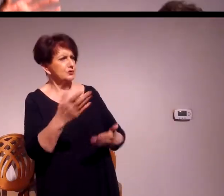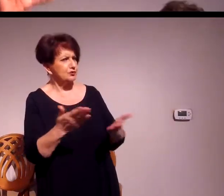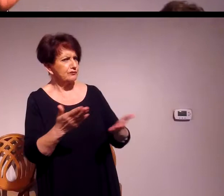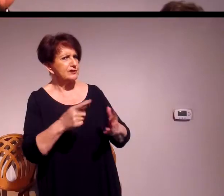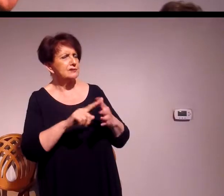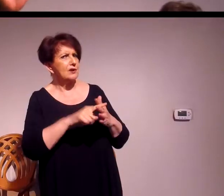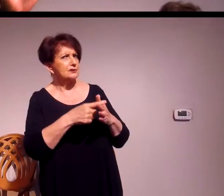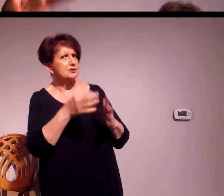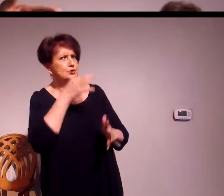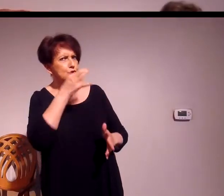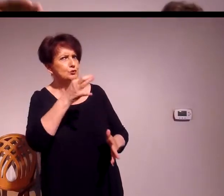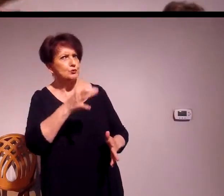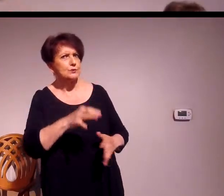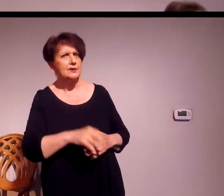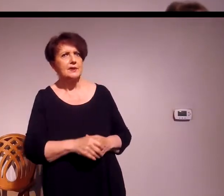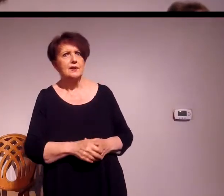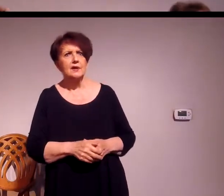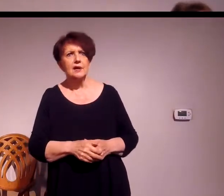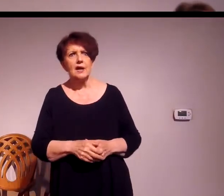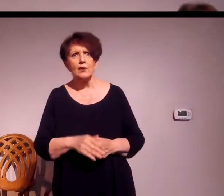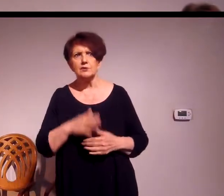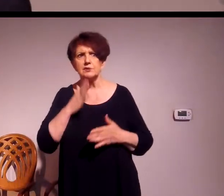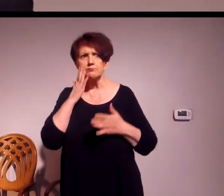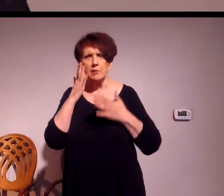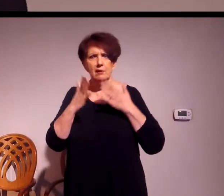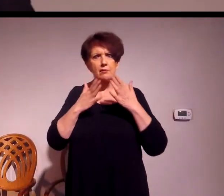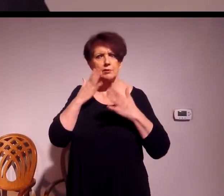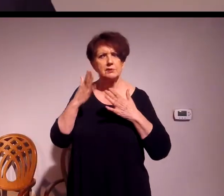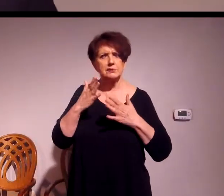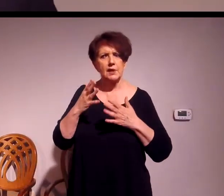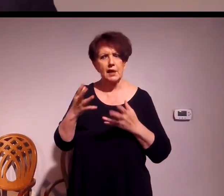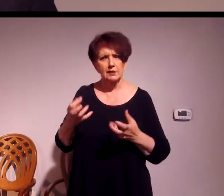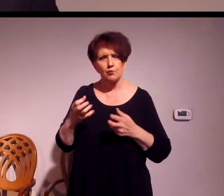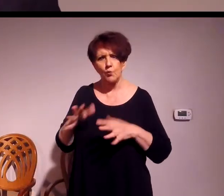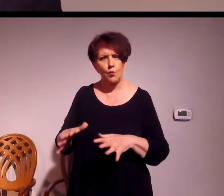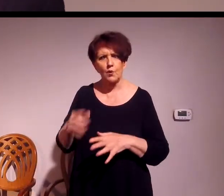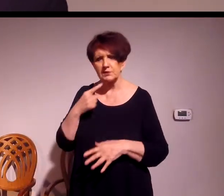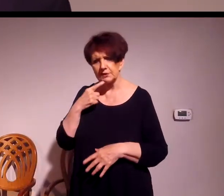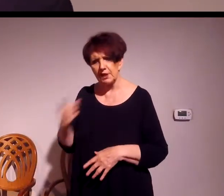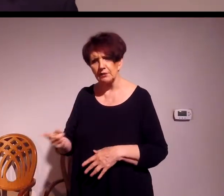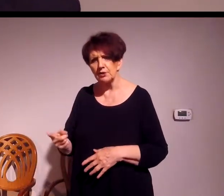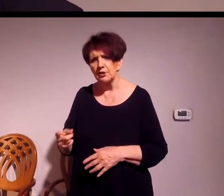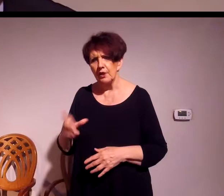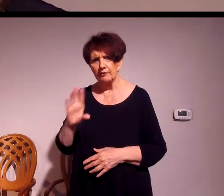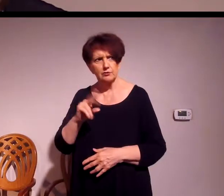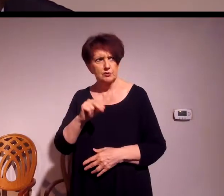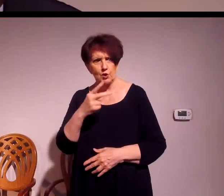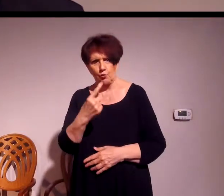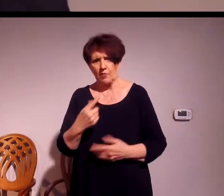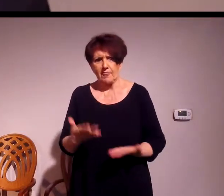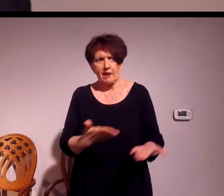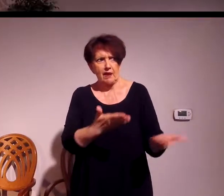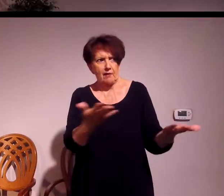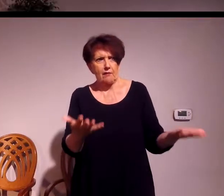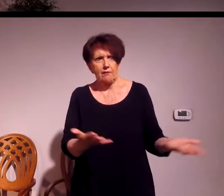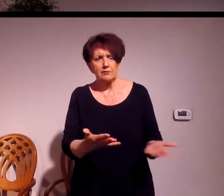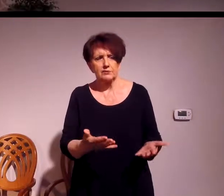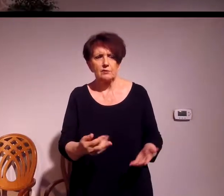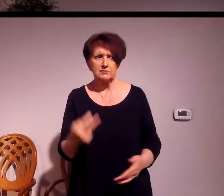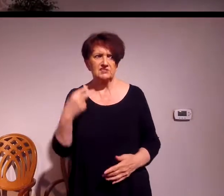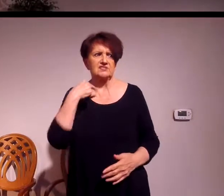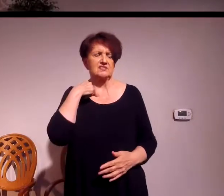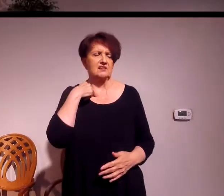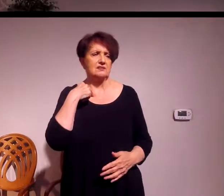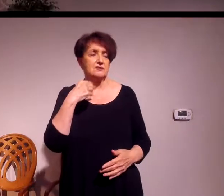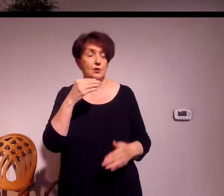you know, and I was too ashamed. I didn't want to tell her nobody was inside the church. You know, so now I'm kind of stuck. So I go back into